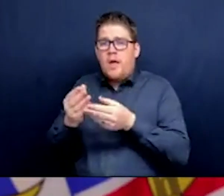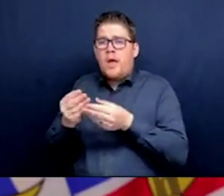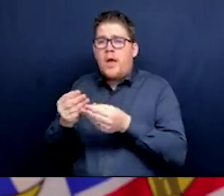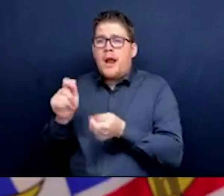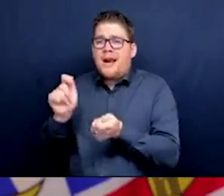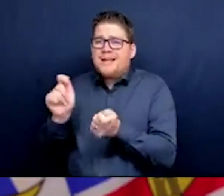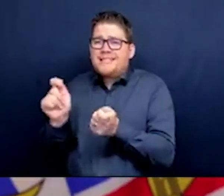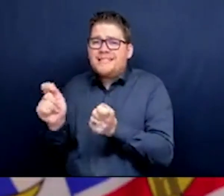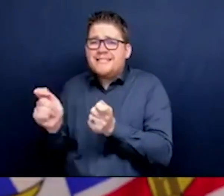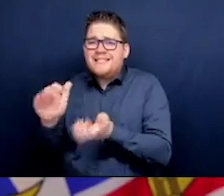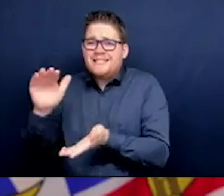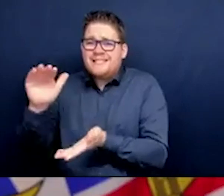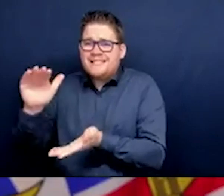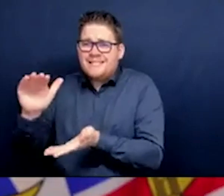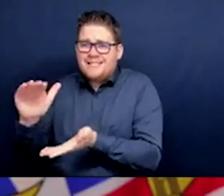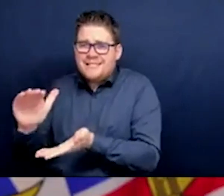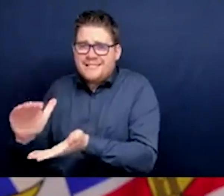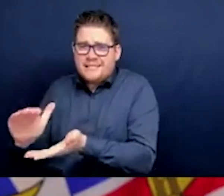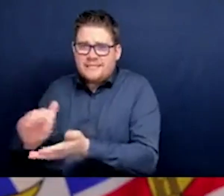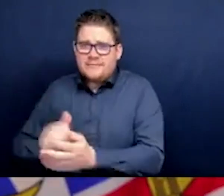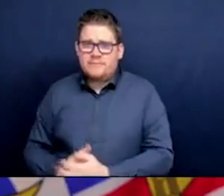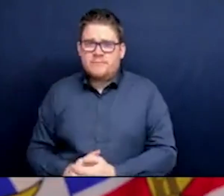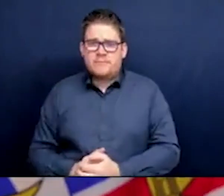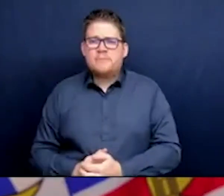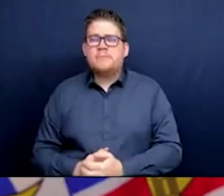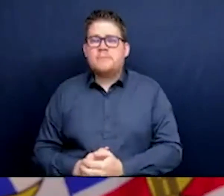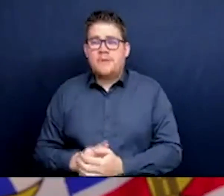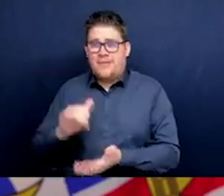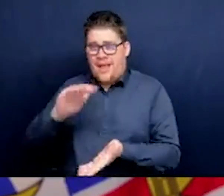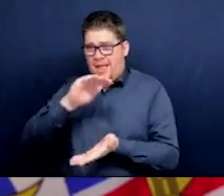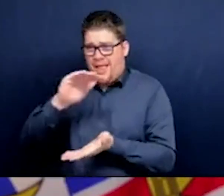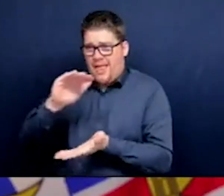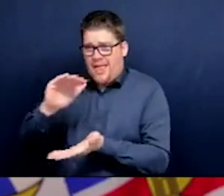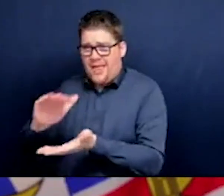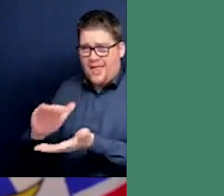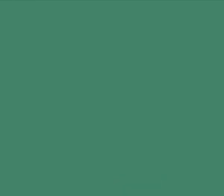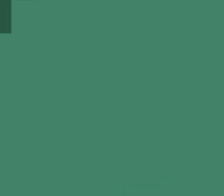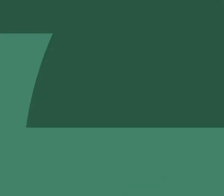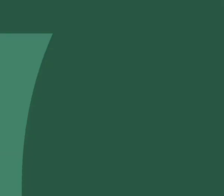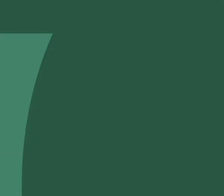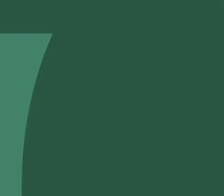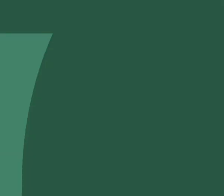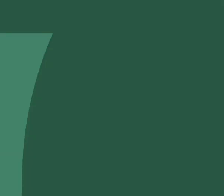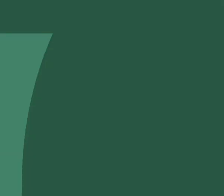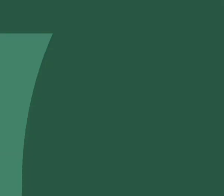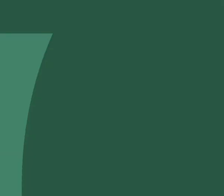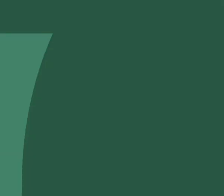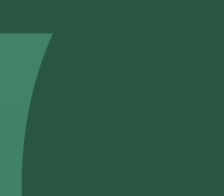throughout this very long storm, with compassion and with kindness. Thank you.